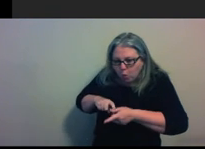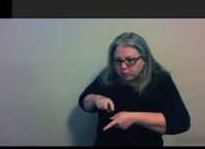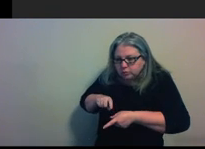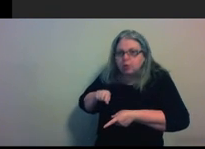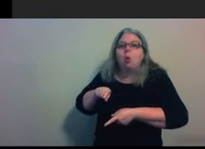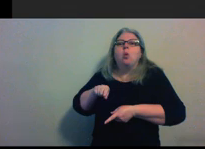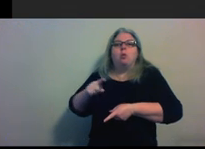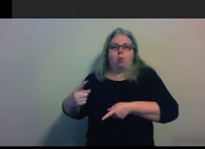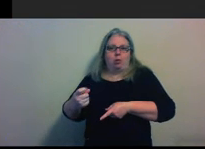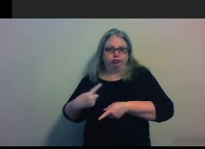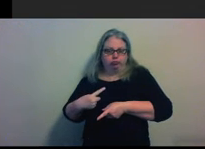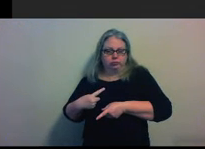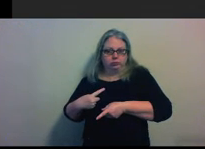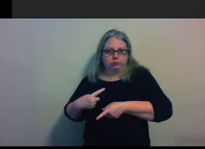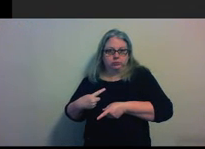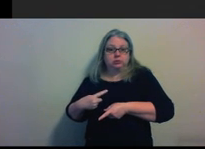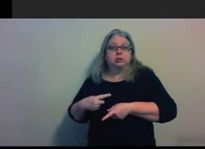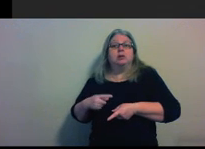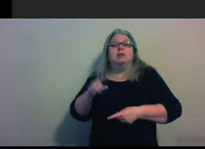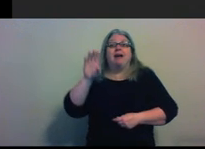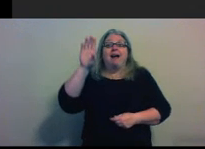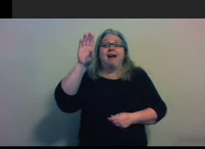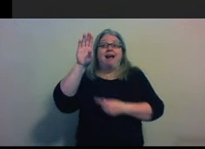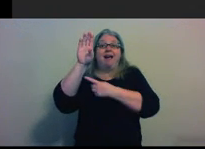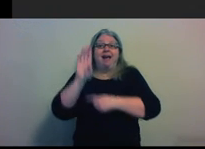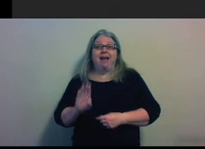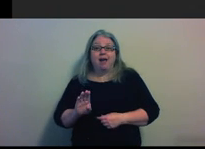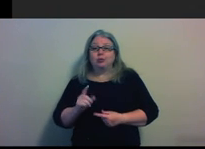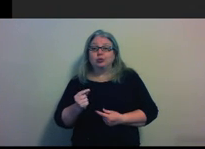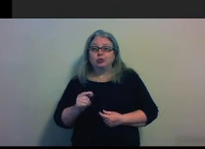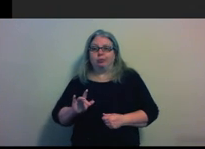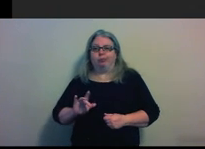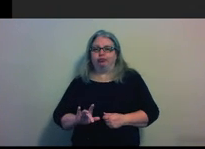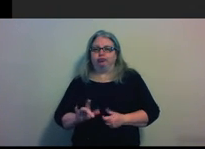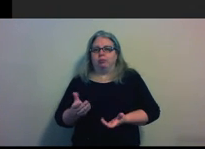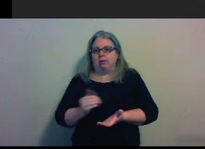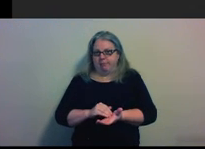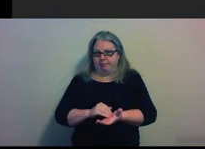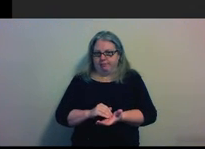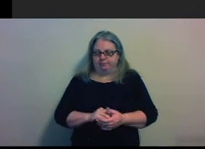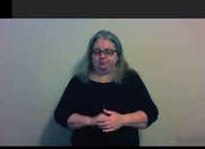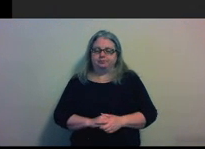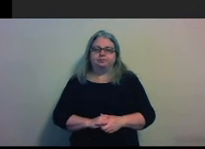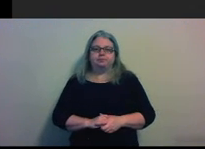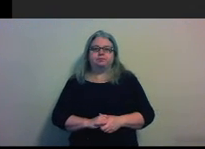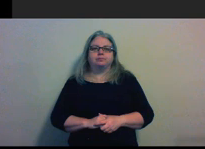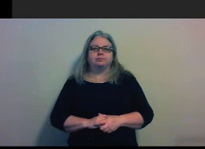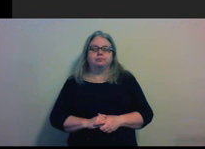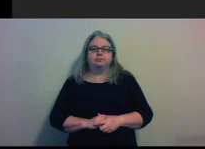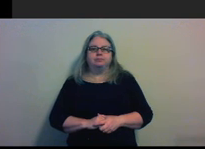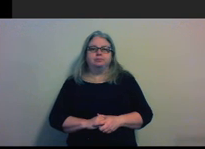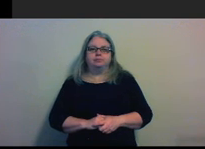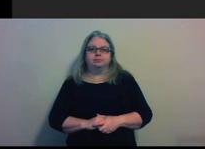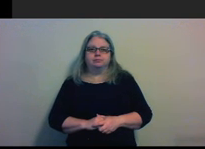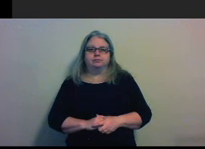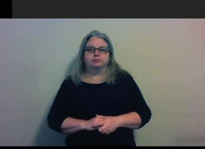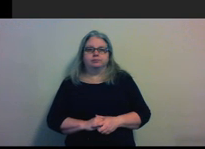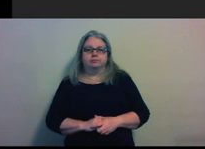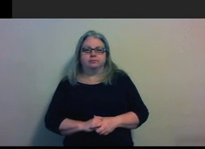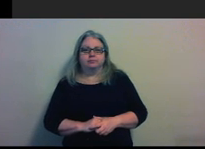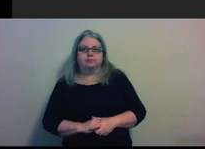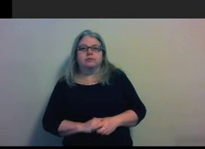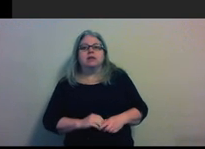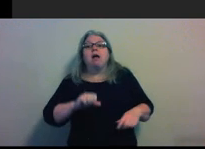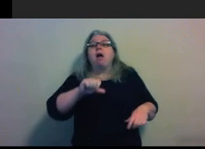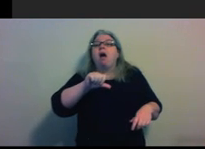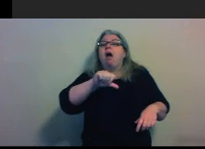see that you have a question. To lower the hand, all you have to do is select it again. The other features that are available are